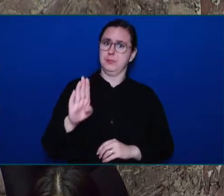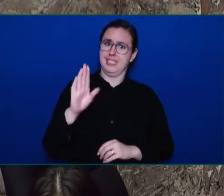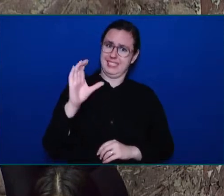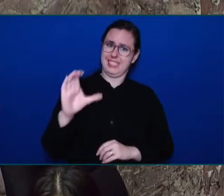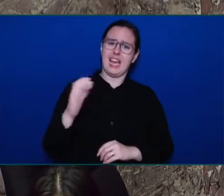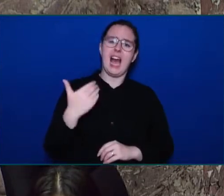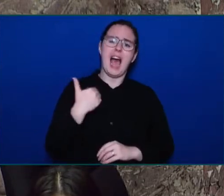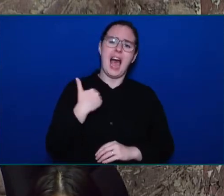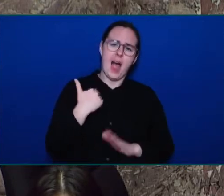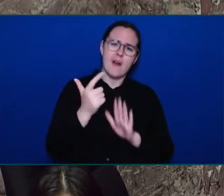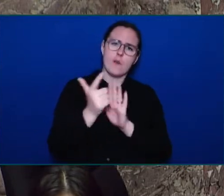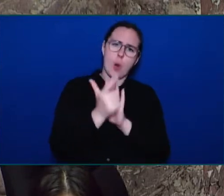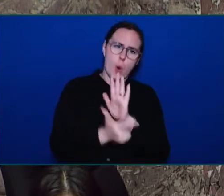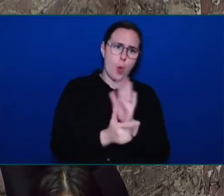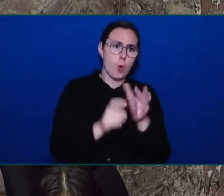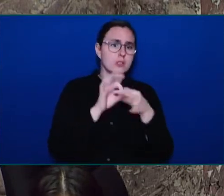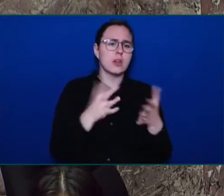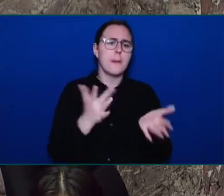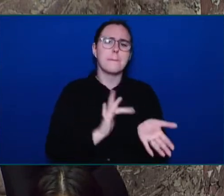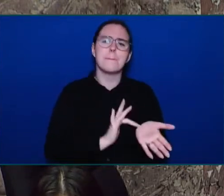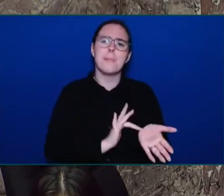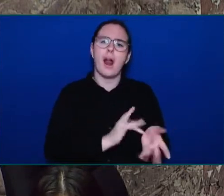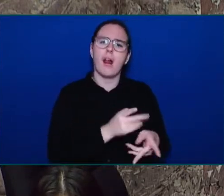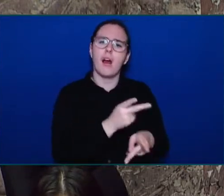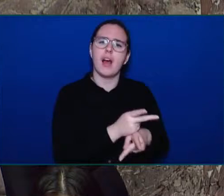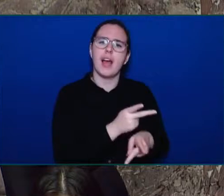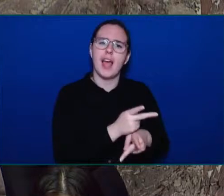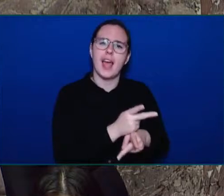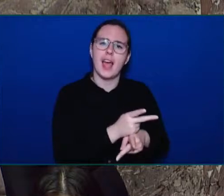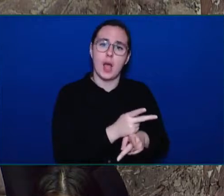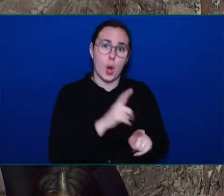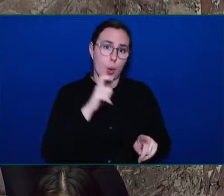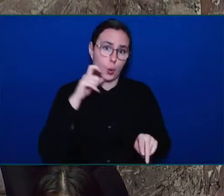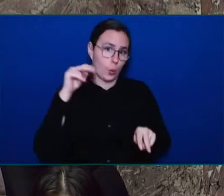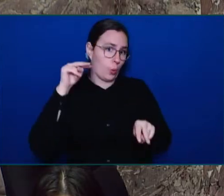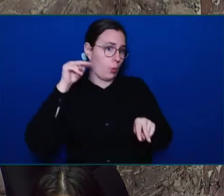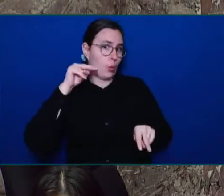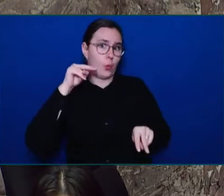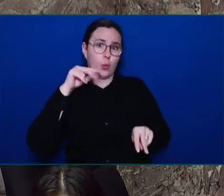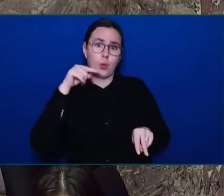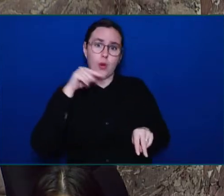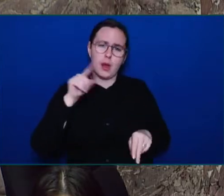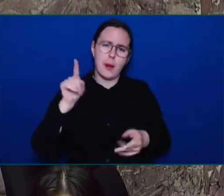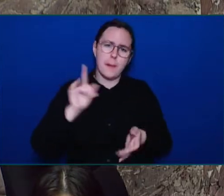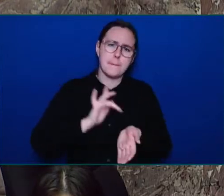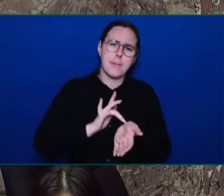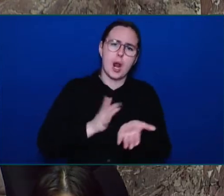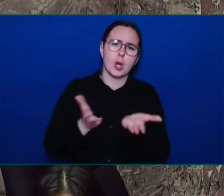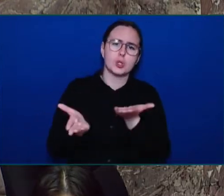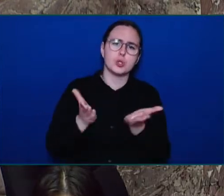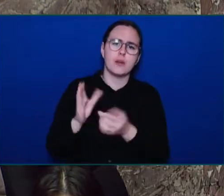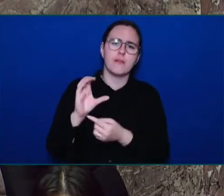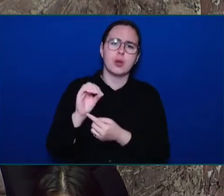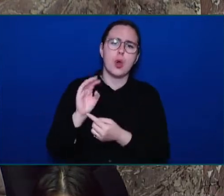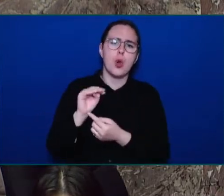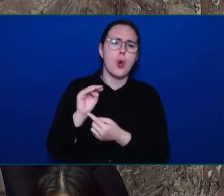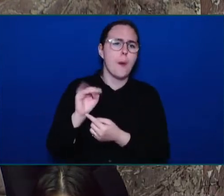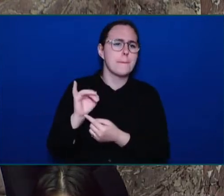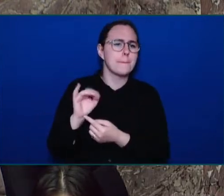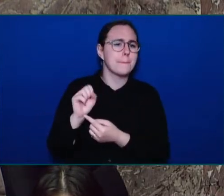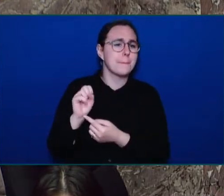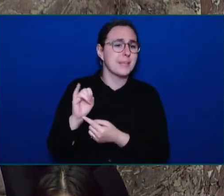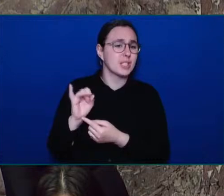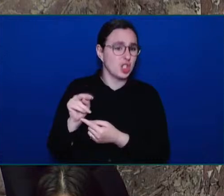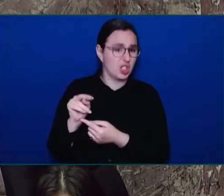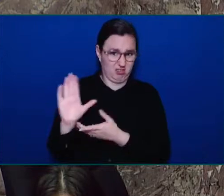enforced by the Medical Services Commission. And, Honourable Speaker, no one would want it any other way, Honourable Speaker. But what we're